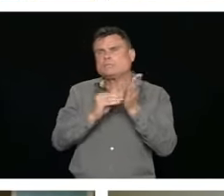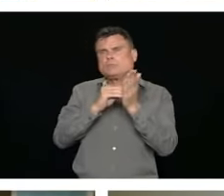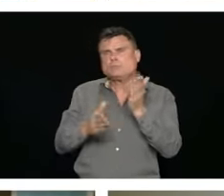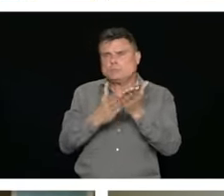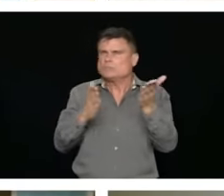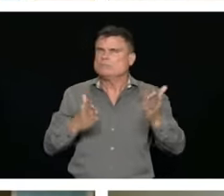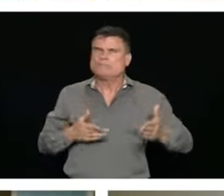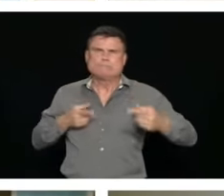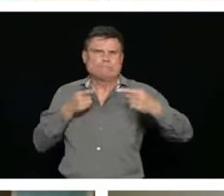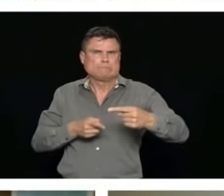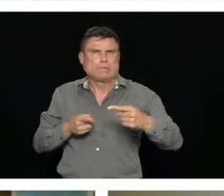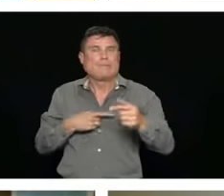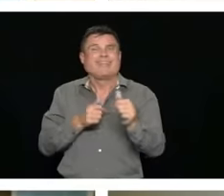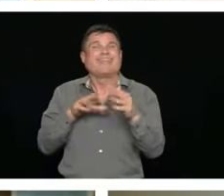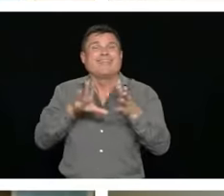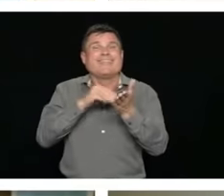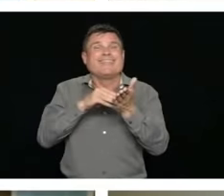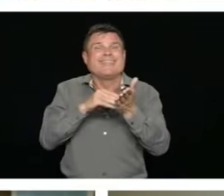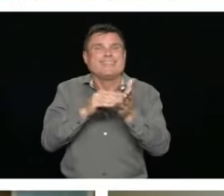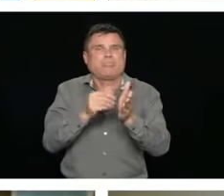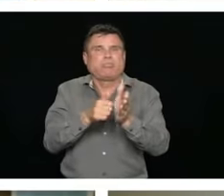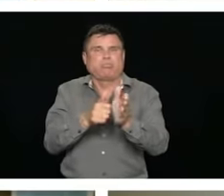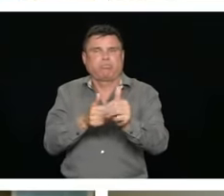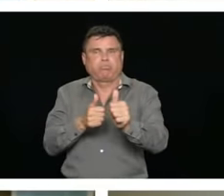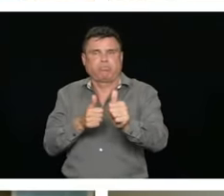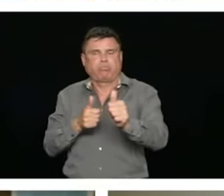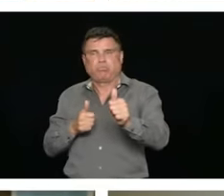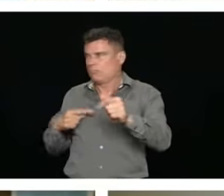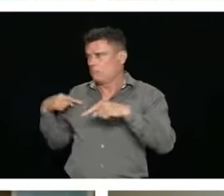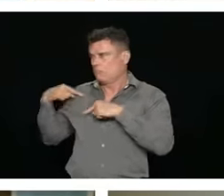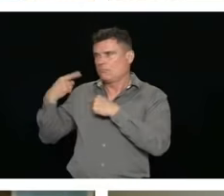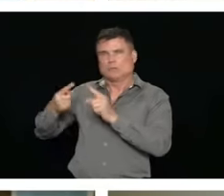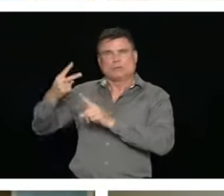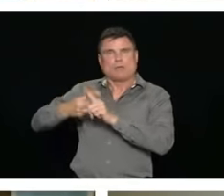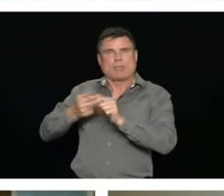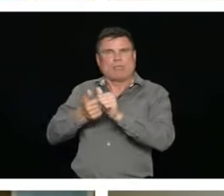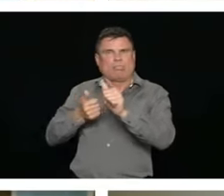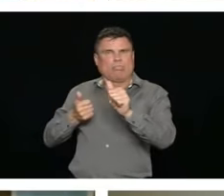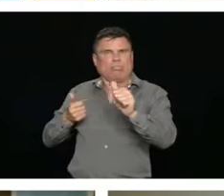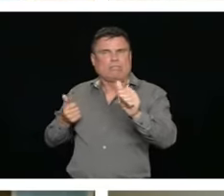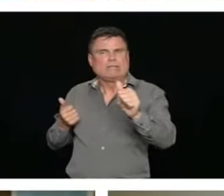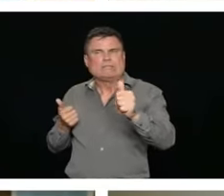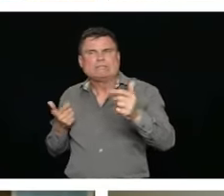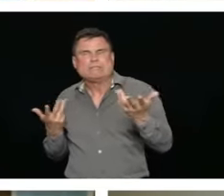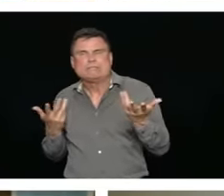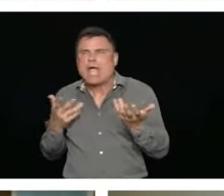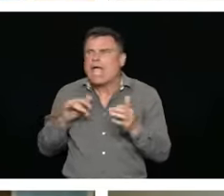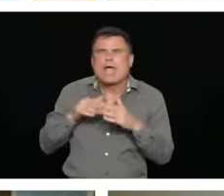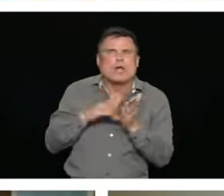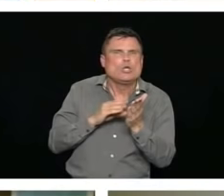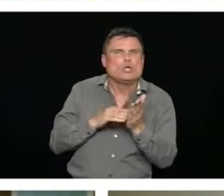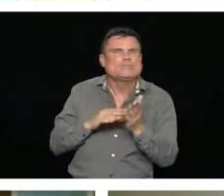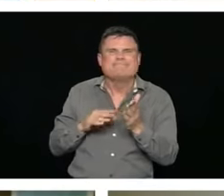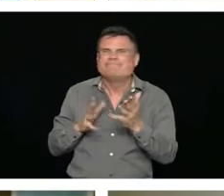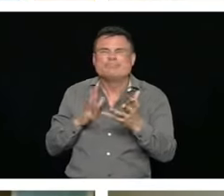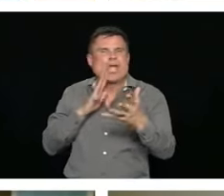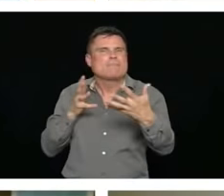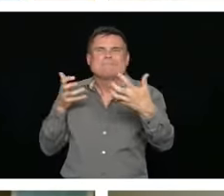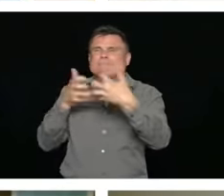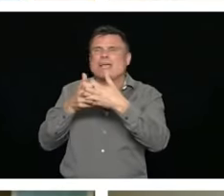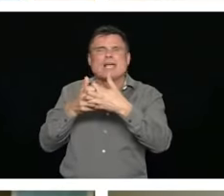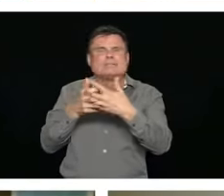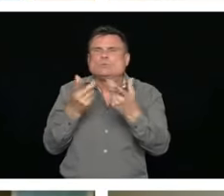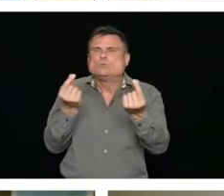up? Minister Fleming, I'll give you that one. Sure, and Stephanie might want to jump in, but I think the teaching profession in BC is